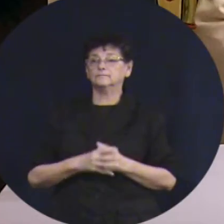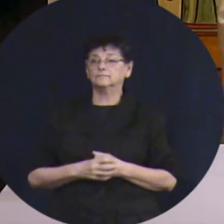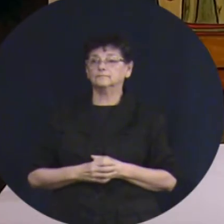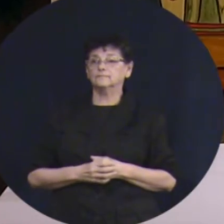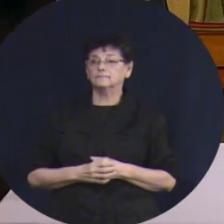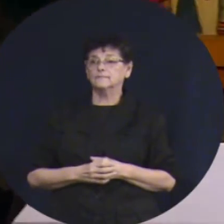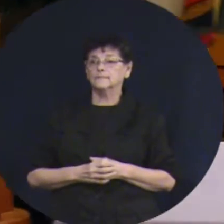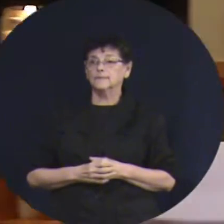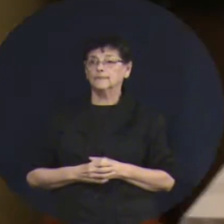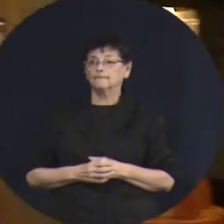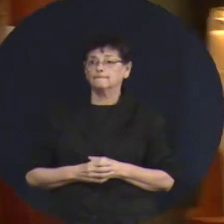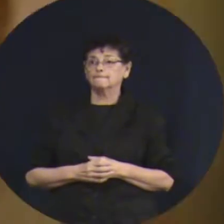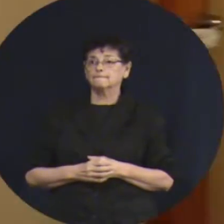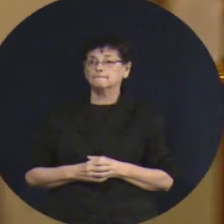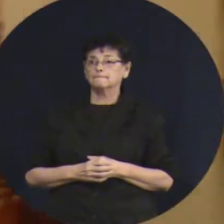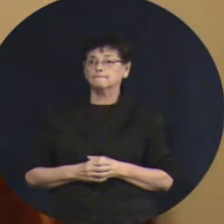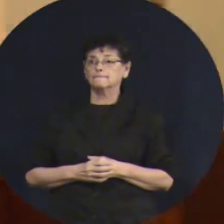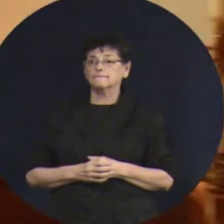Amen.